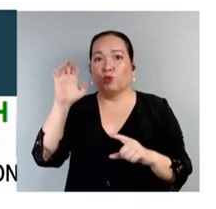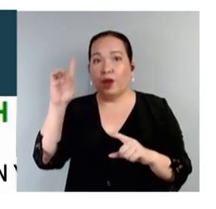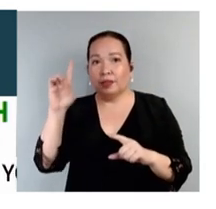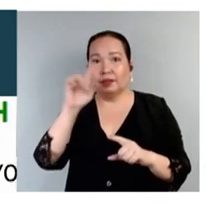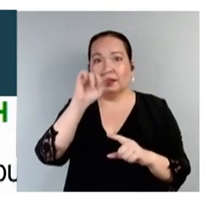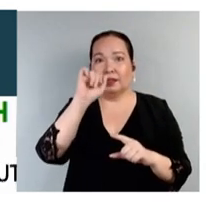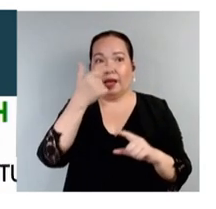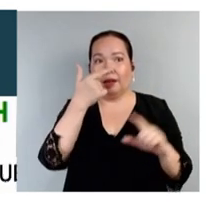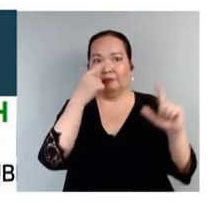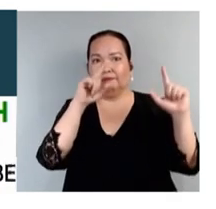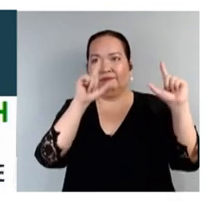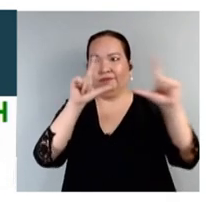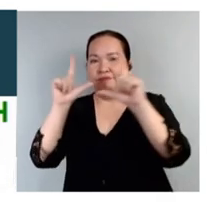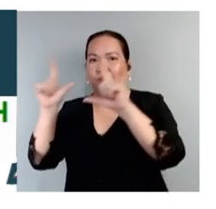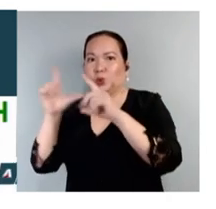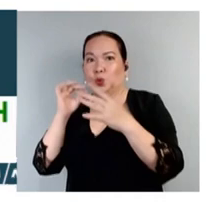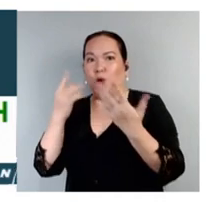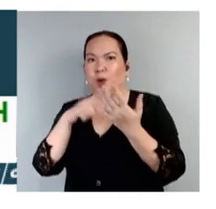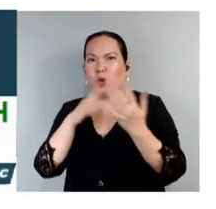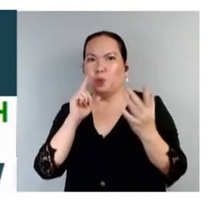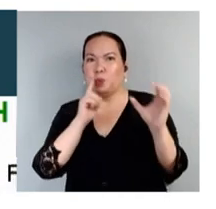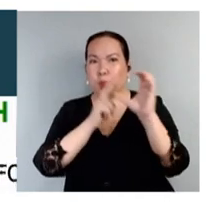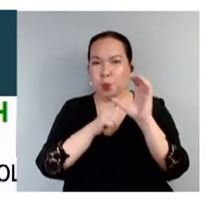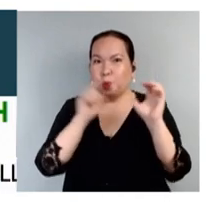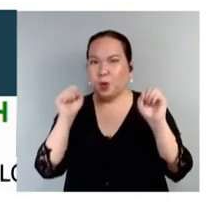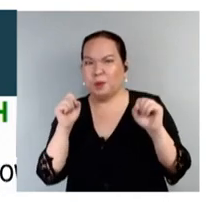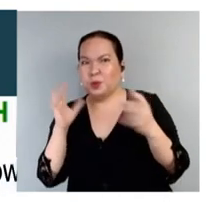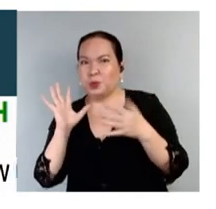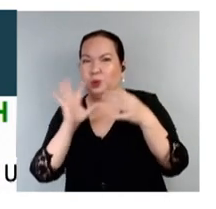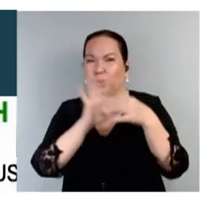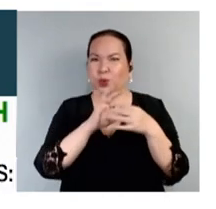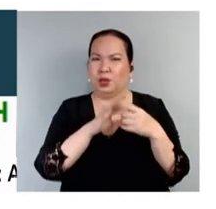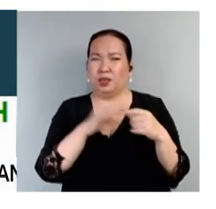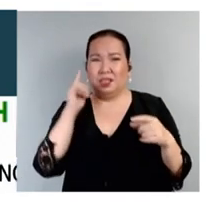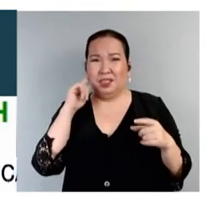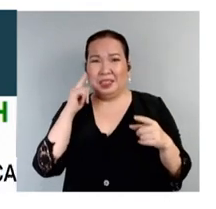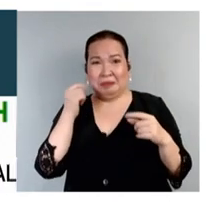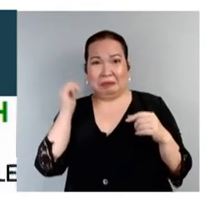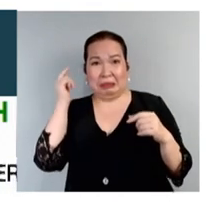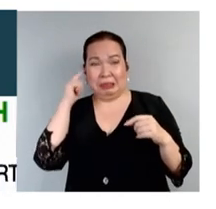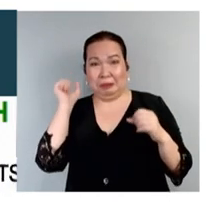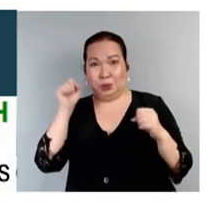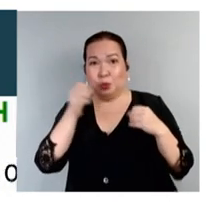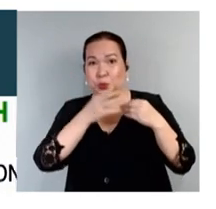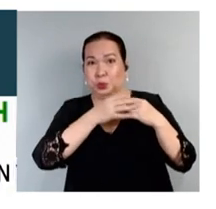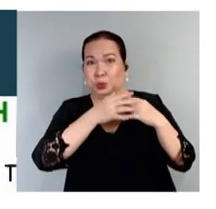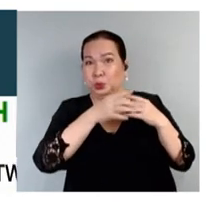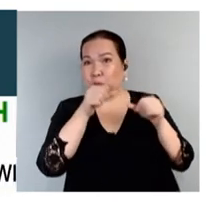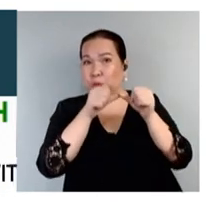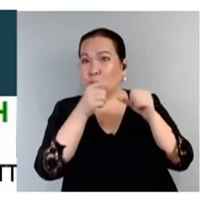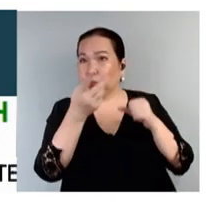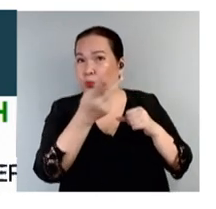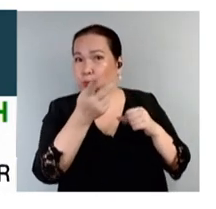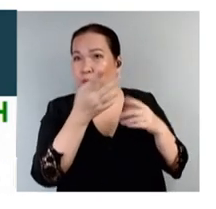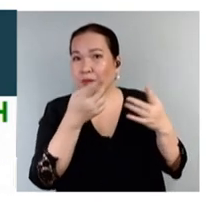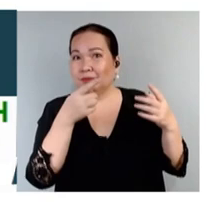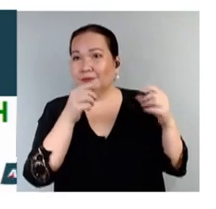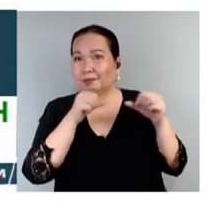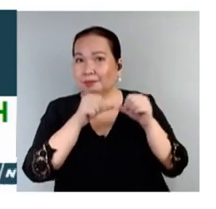this kind of a situation being sustained under their leadership? What are your thoughts?